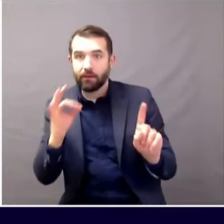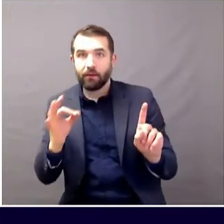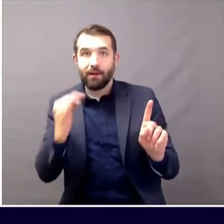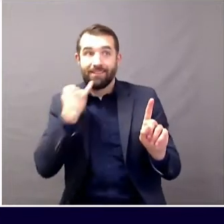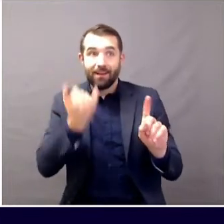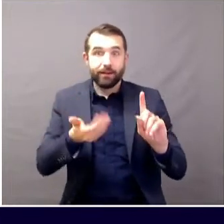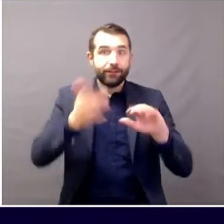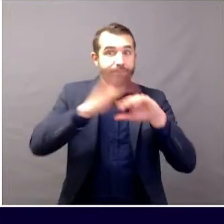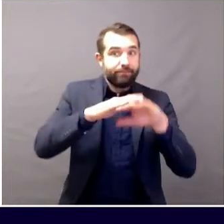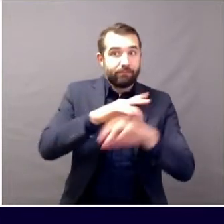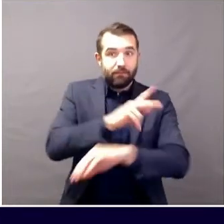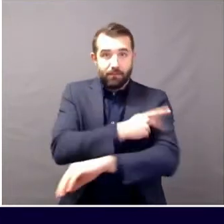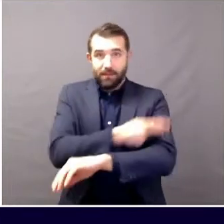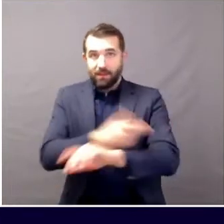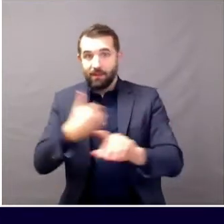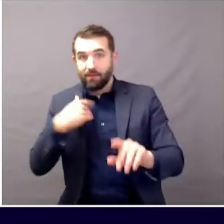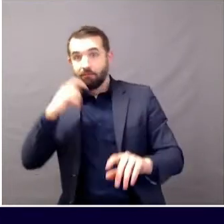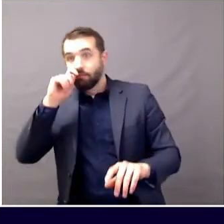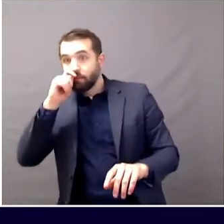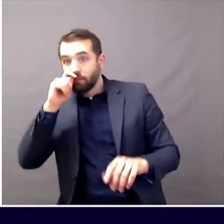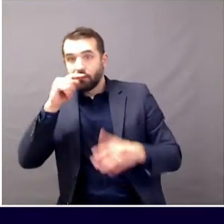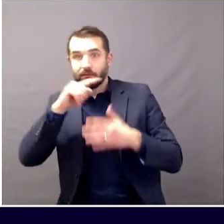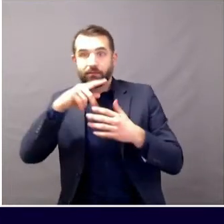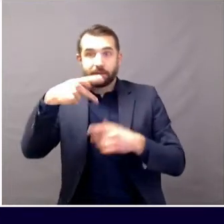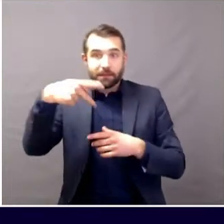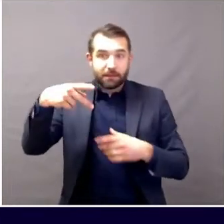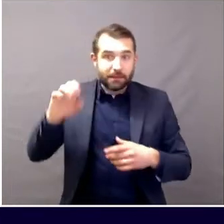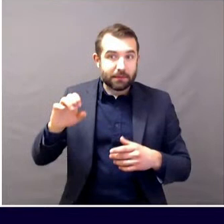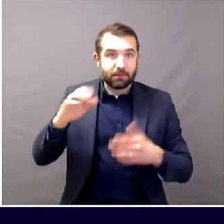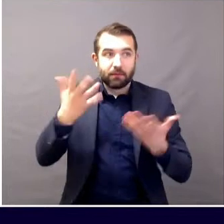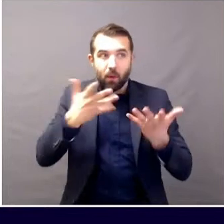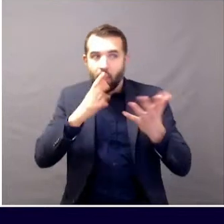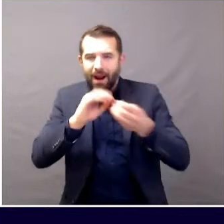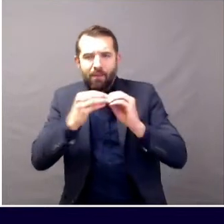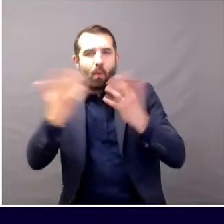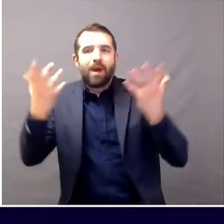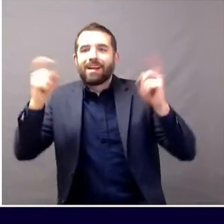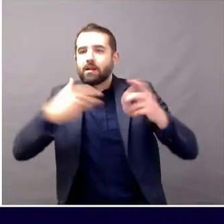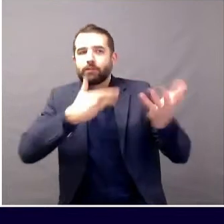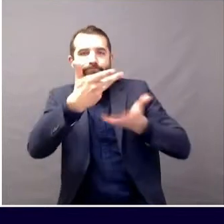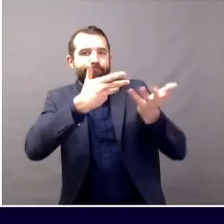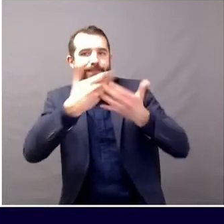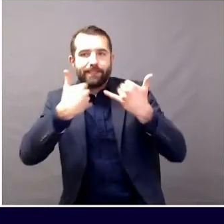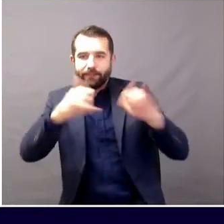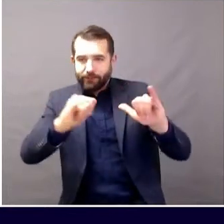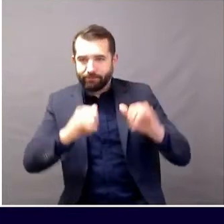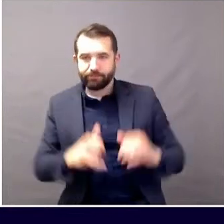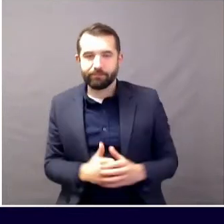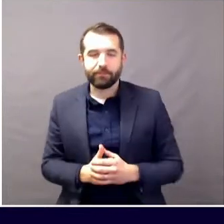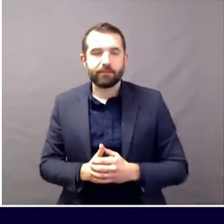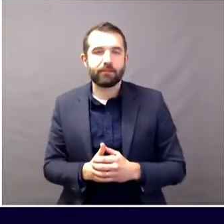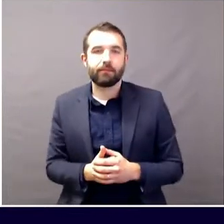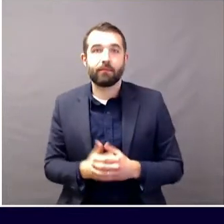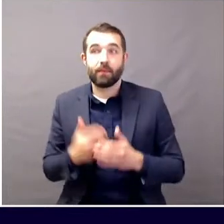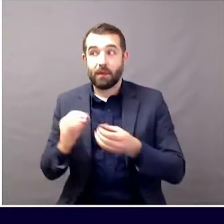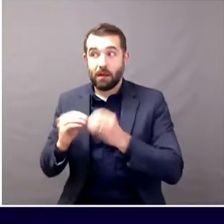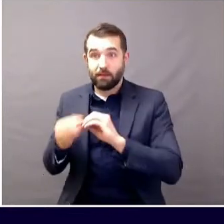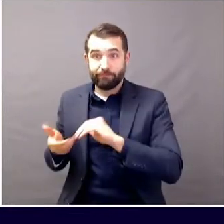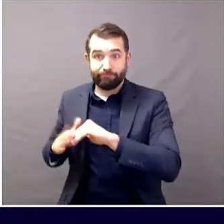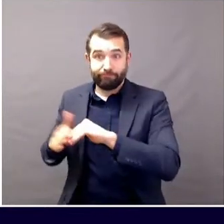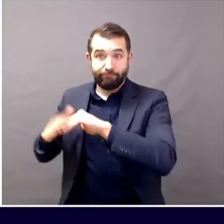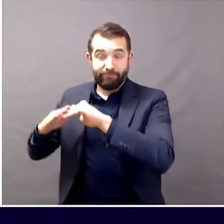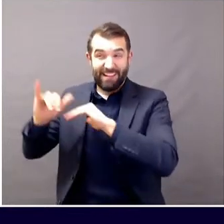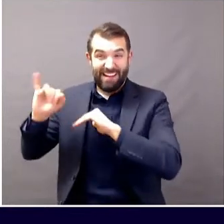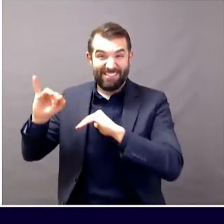supplies, PPE, things of that sort. So there will certainly be, if there is an increase in cases, which is to be